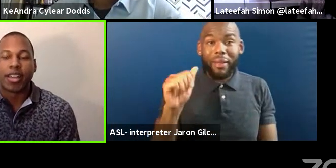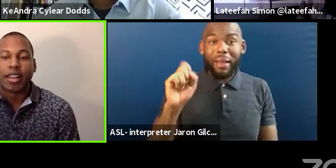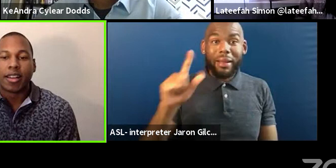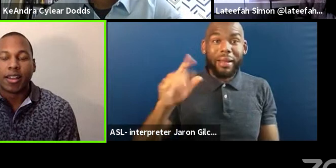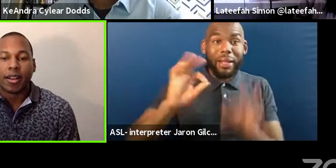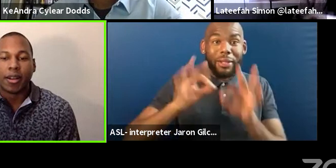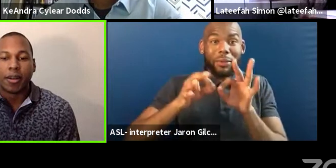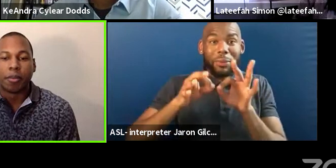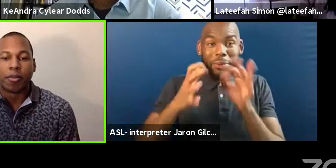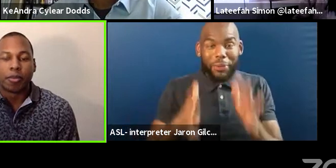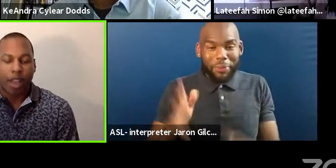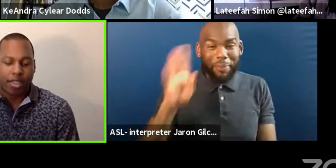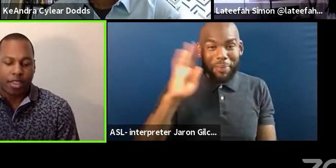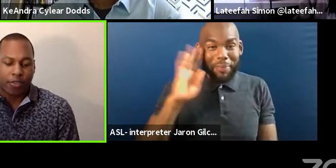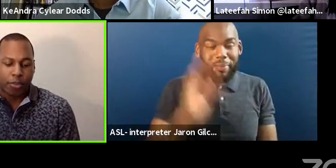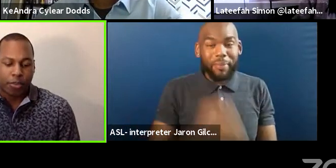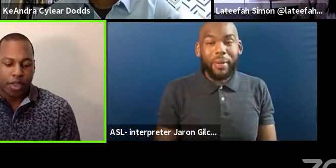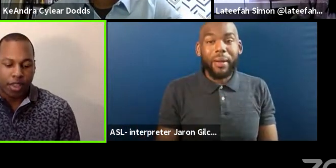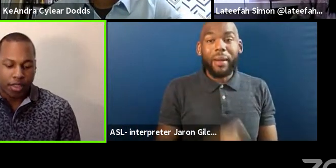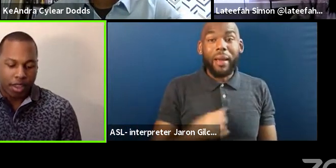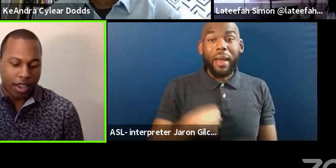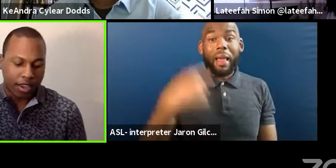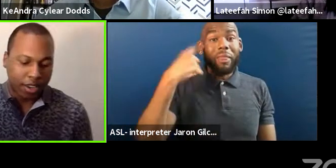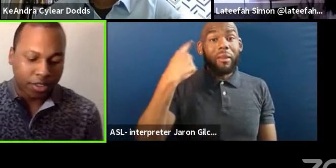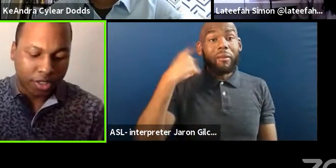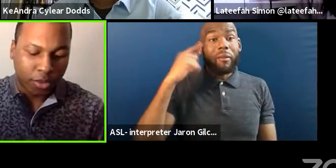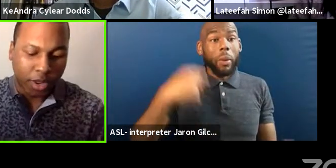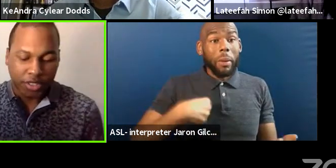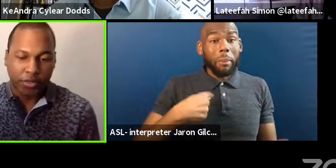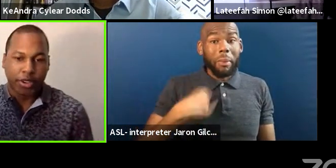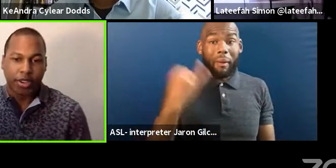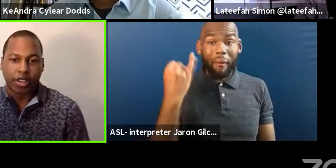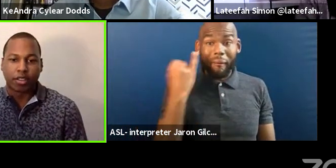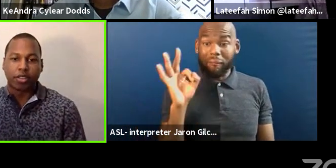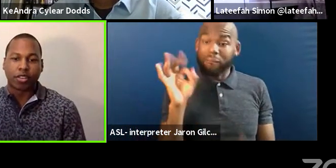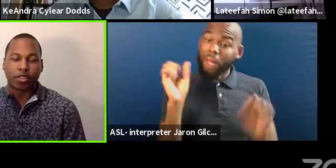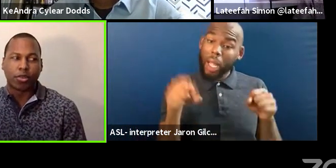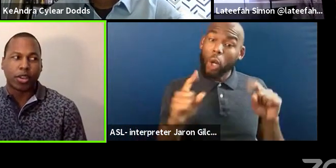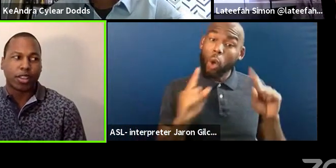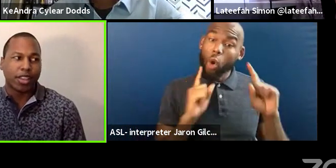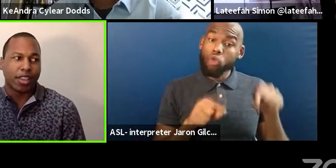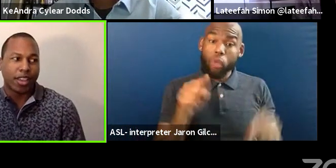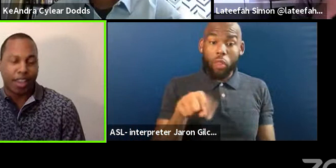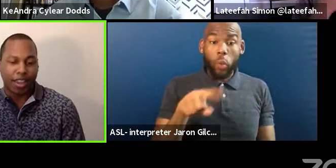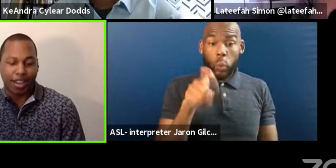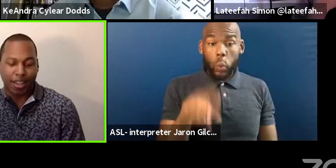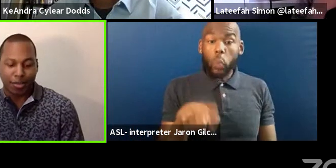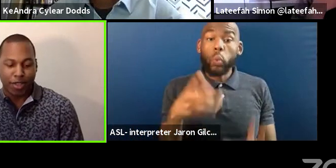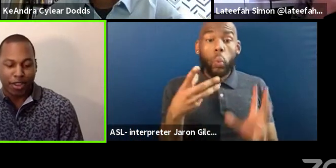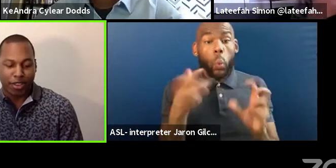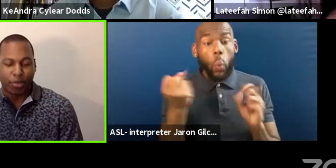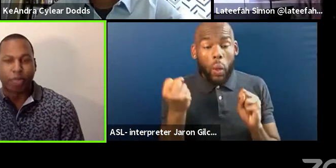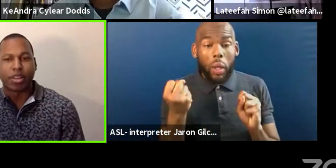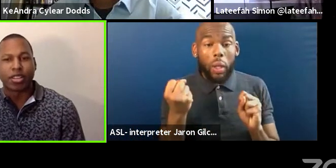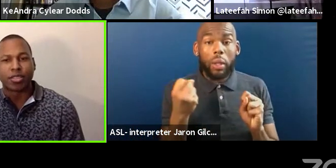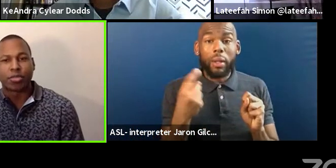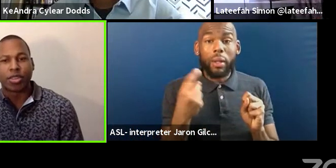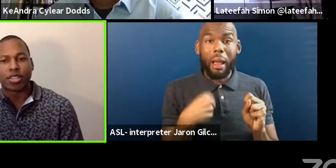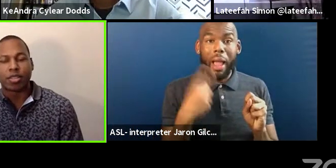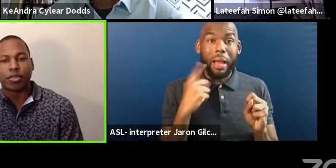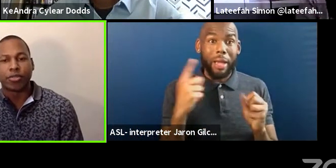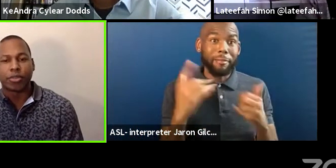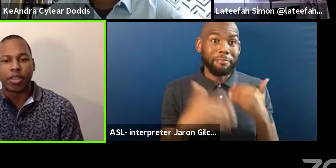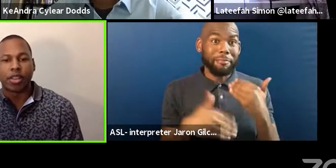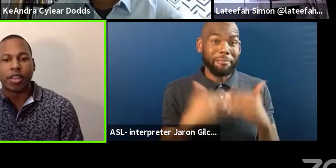interpreter. I think for me, I can answer this question very quickly and I can move out of the way because it's